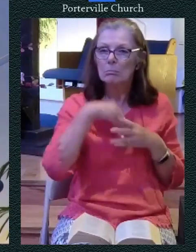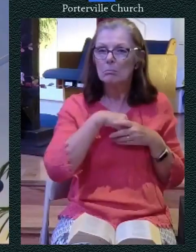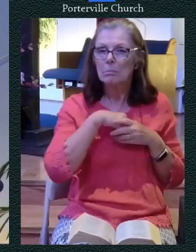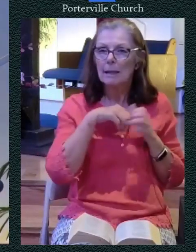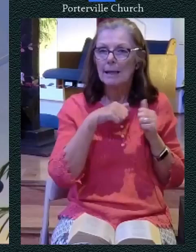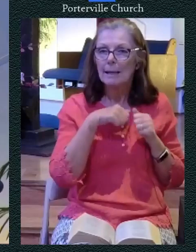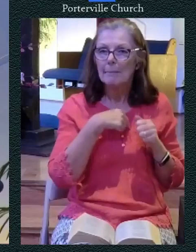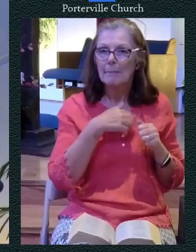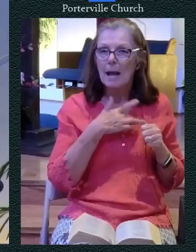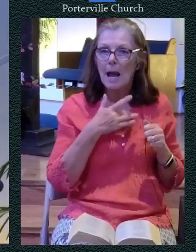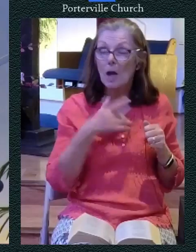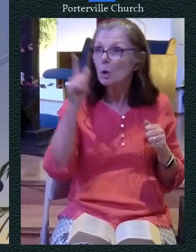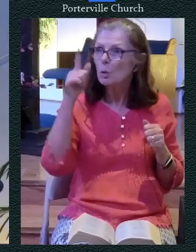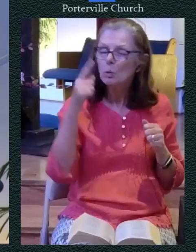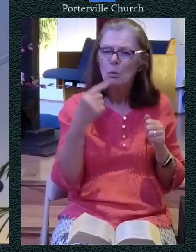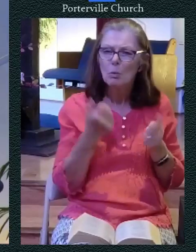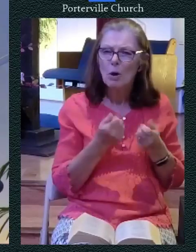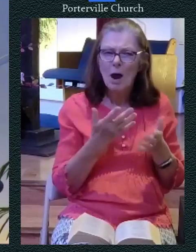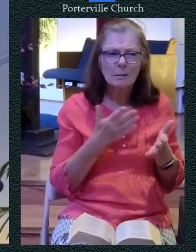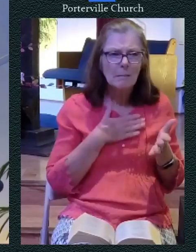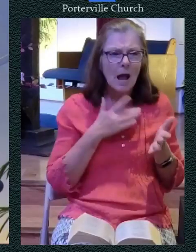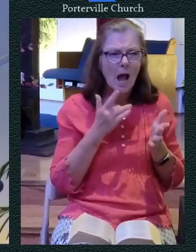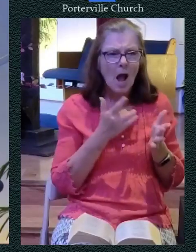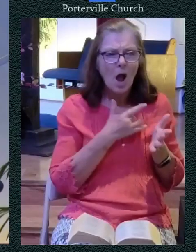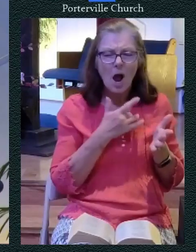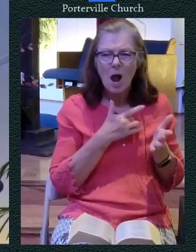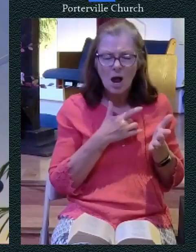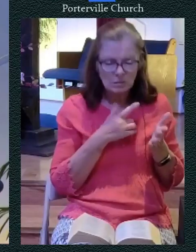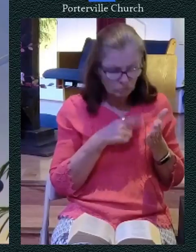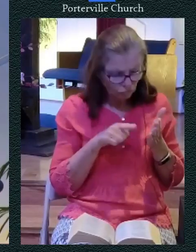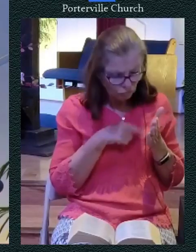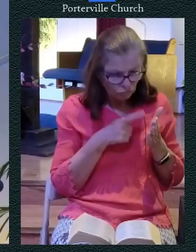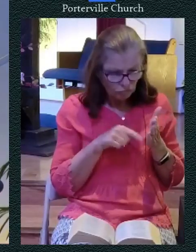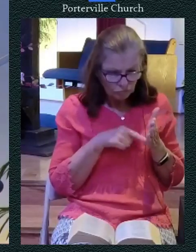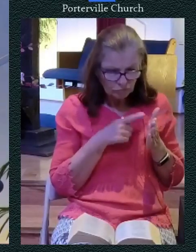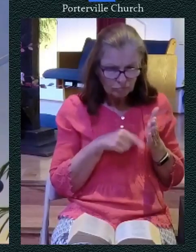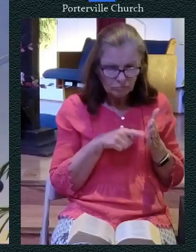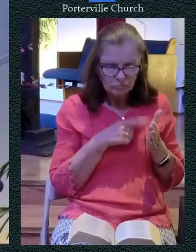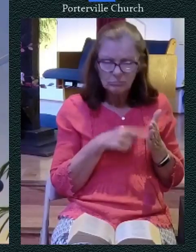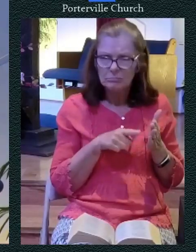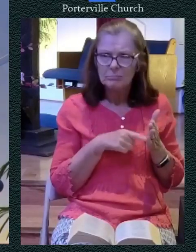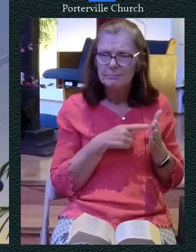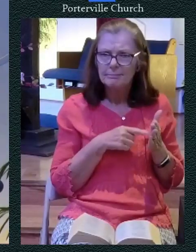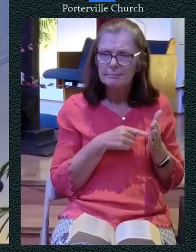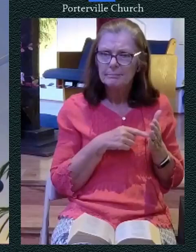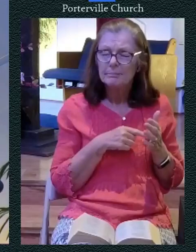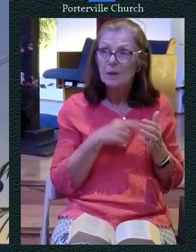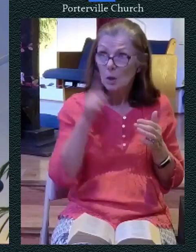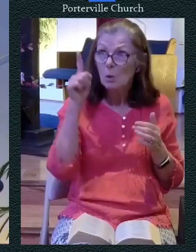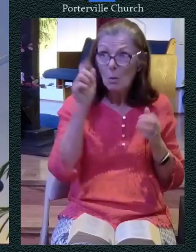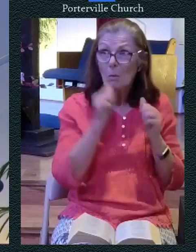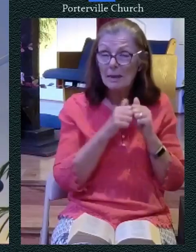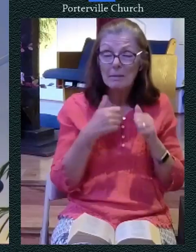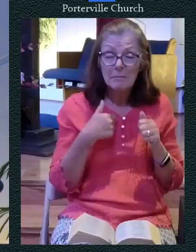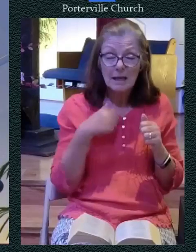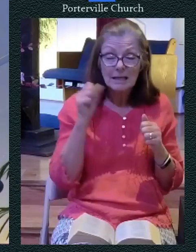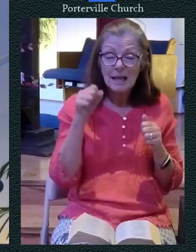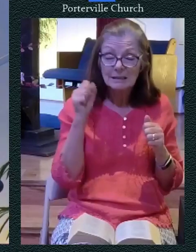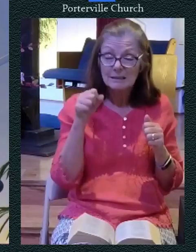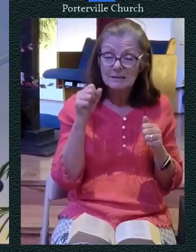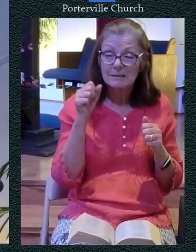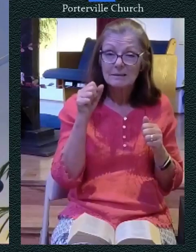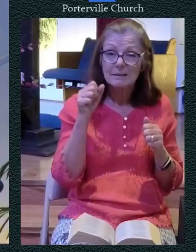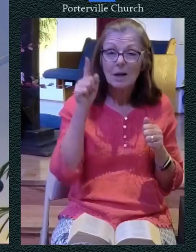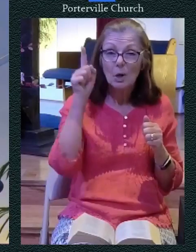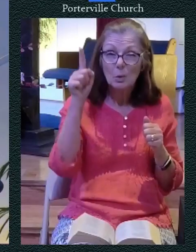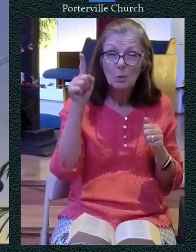You did this. You were present, not absent like I thought. And you were pursuing